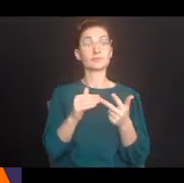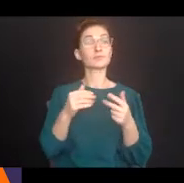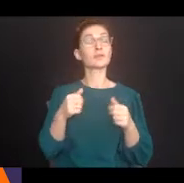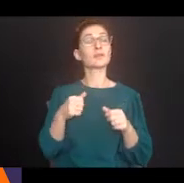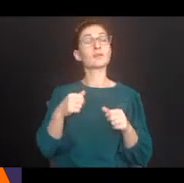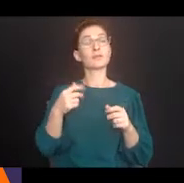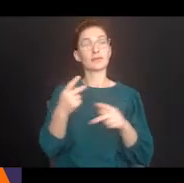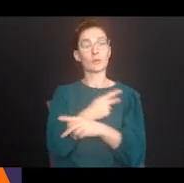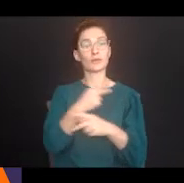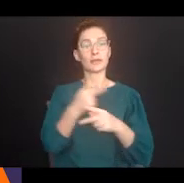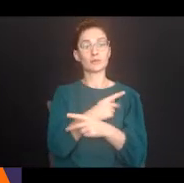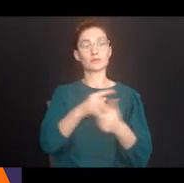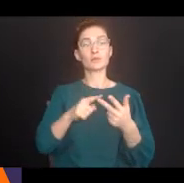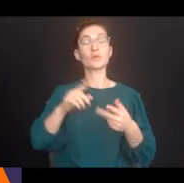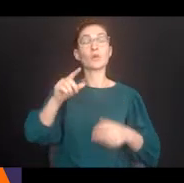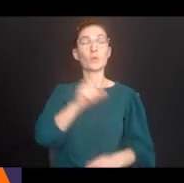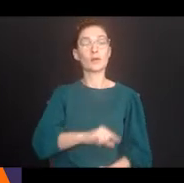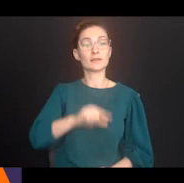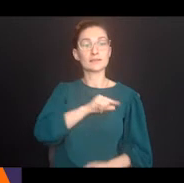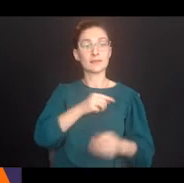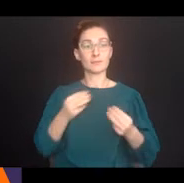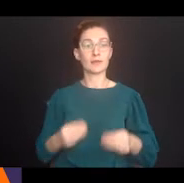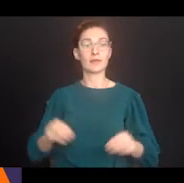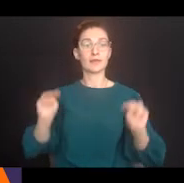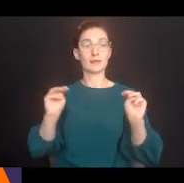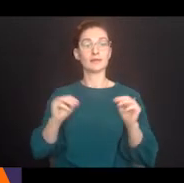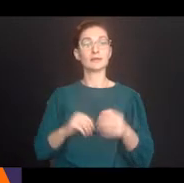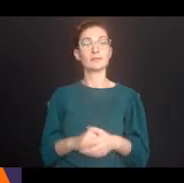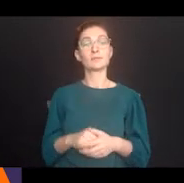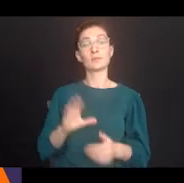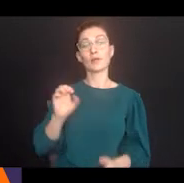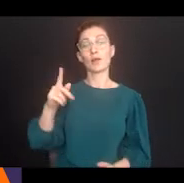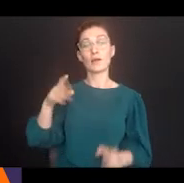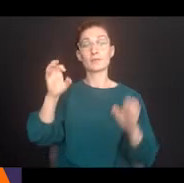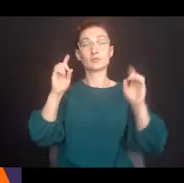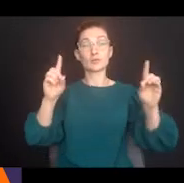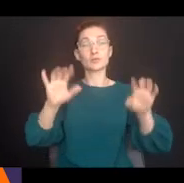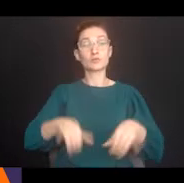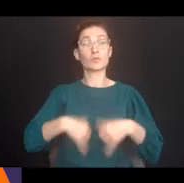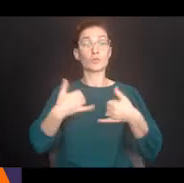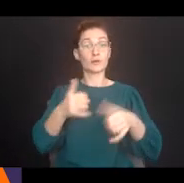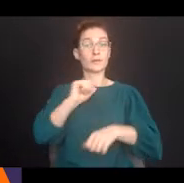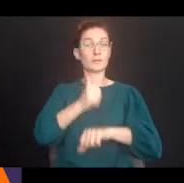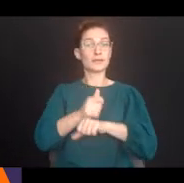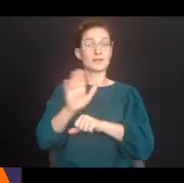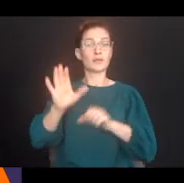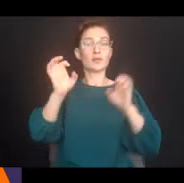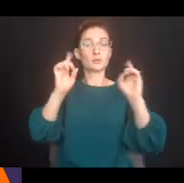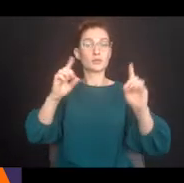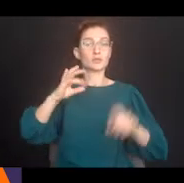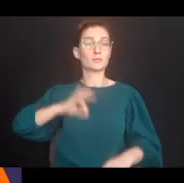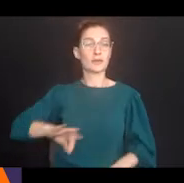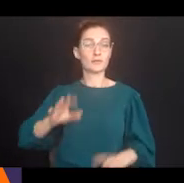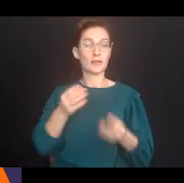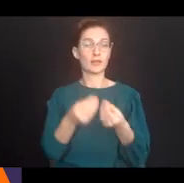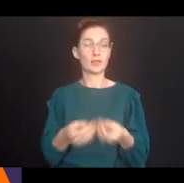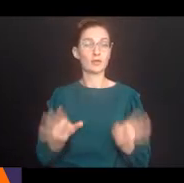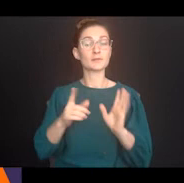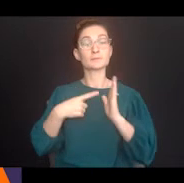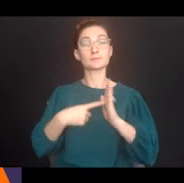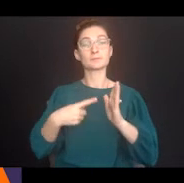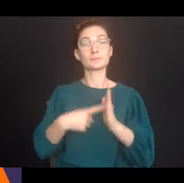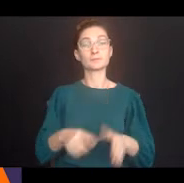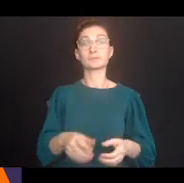Calculation, the qualitative method. Compensatory education is awarded based on the educational benefit lost.